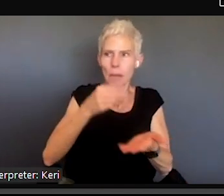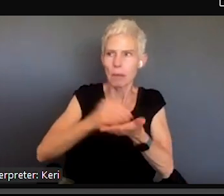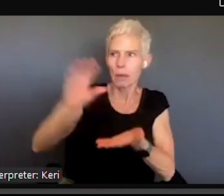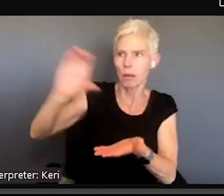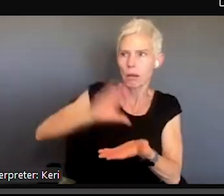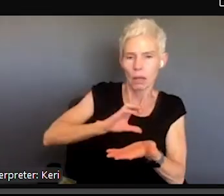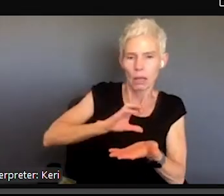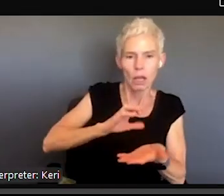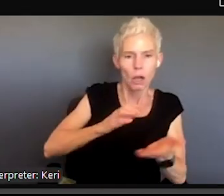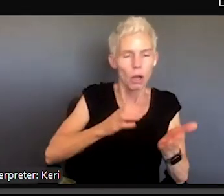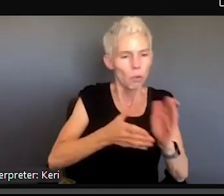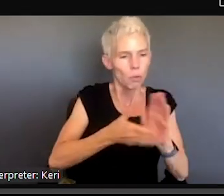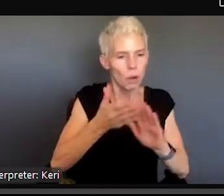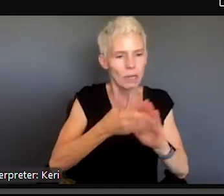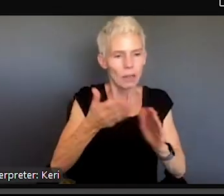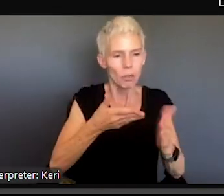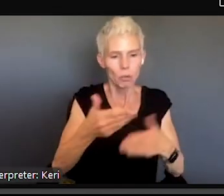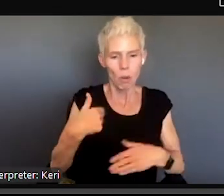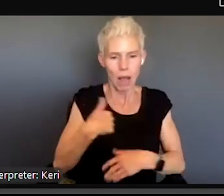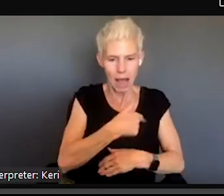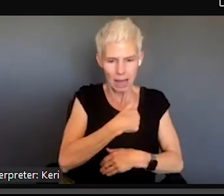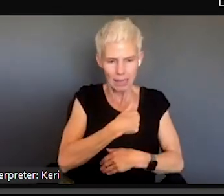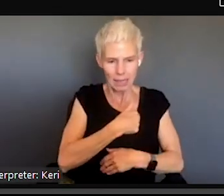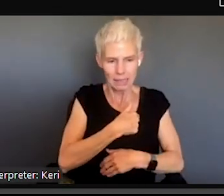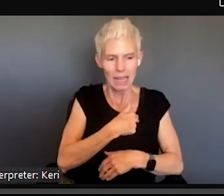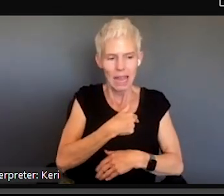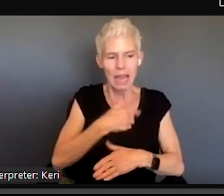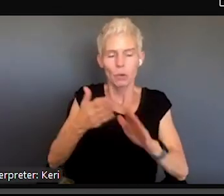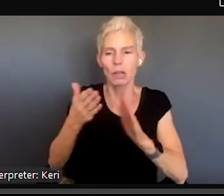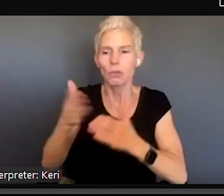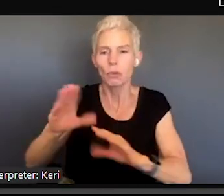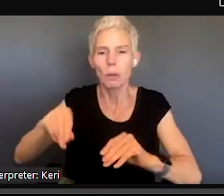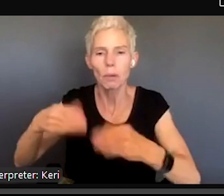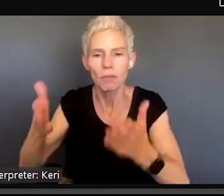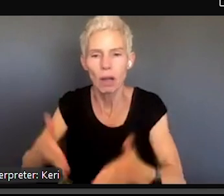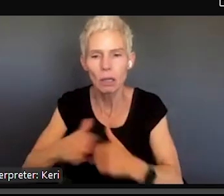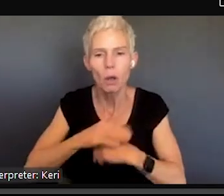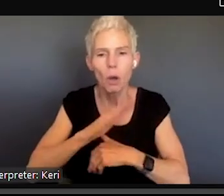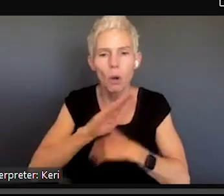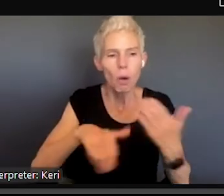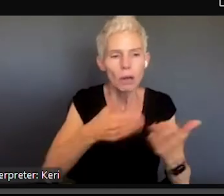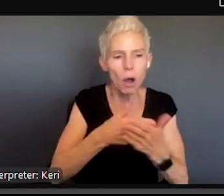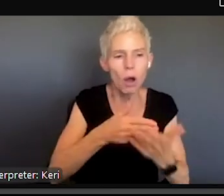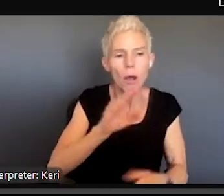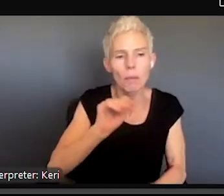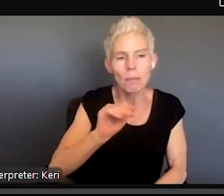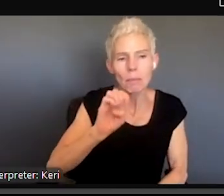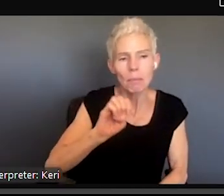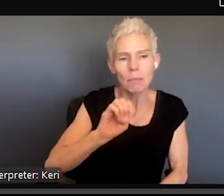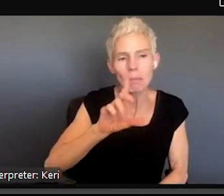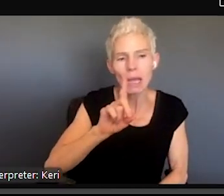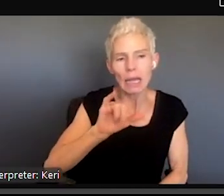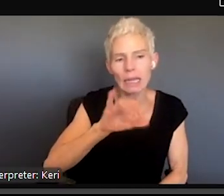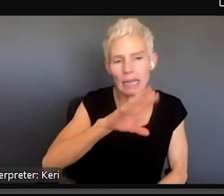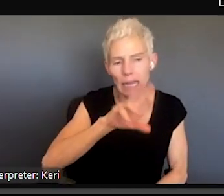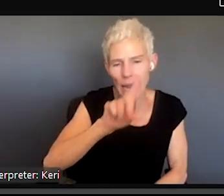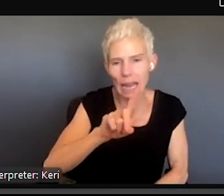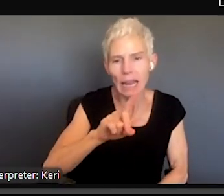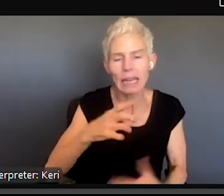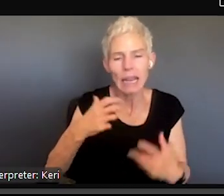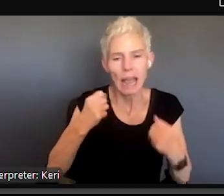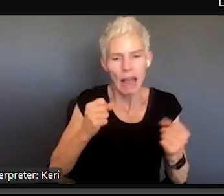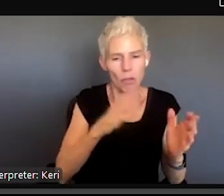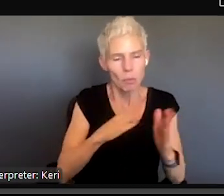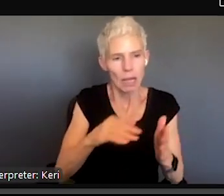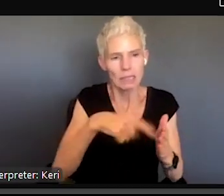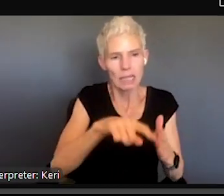and then we'll run it through the provider, and then make all Medicaid health plans responsible for paying for their